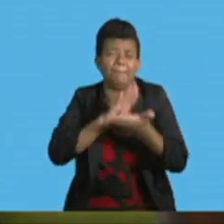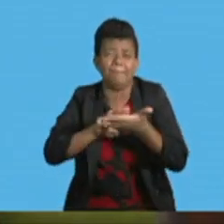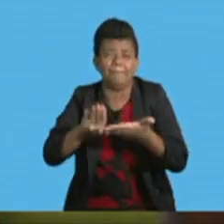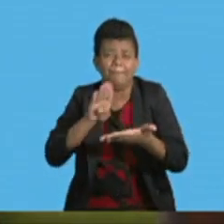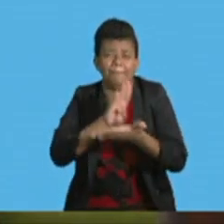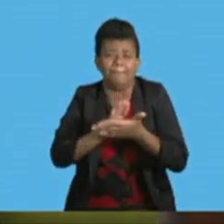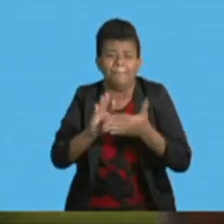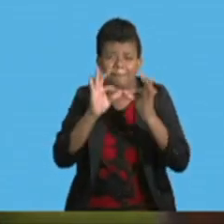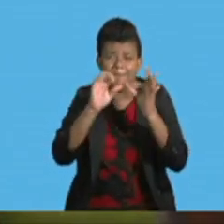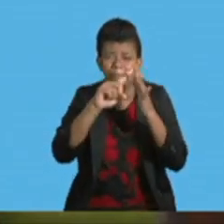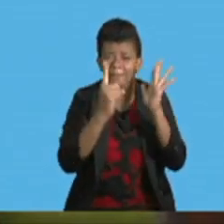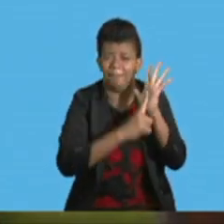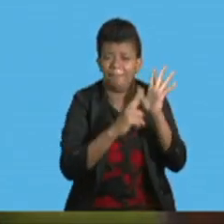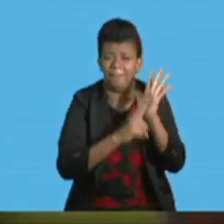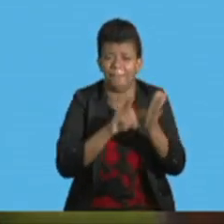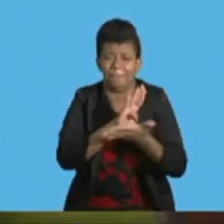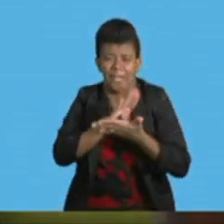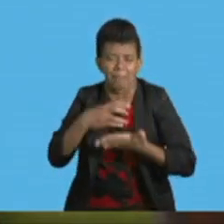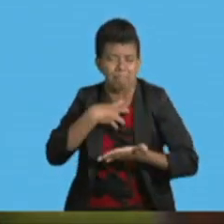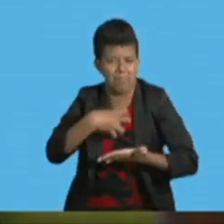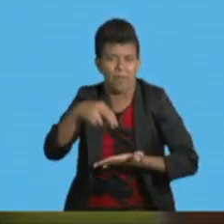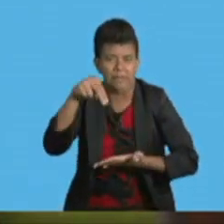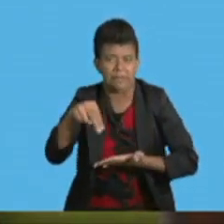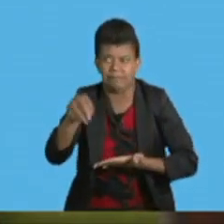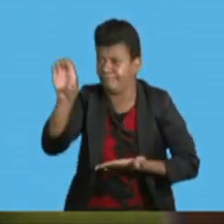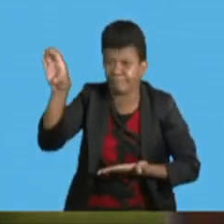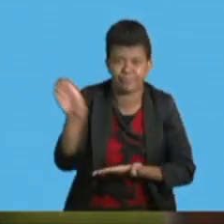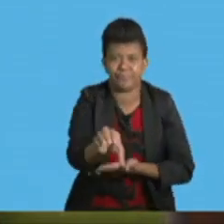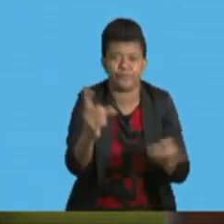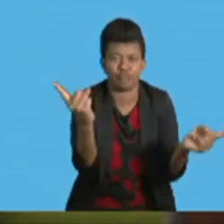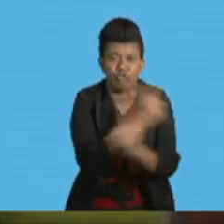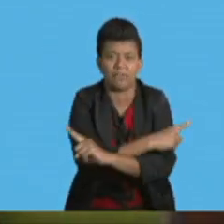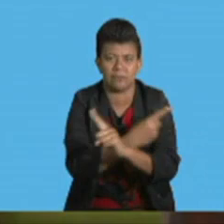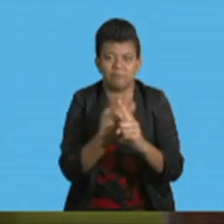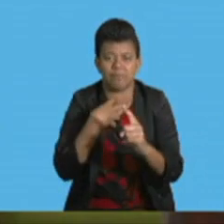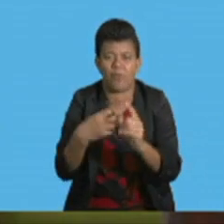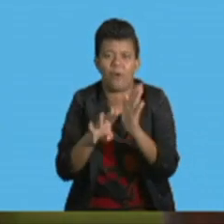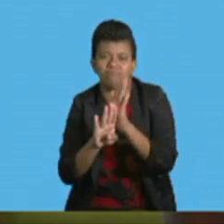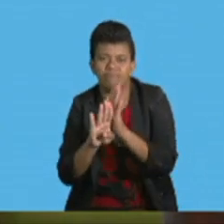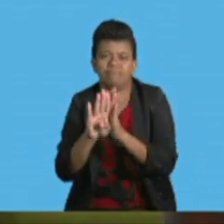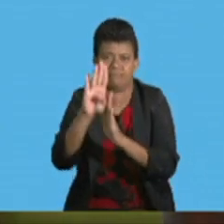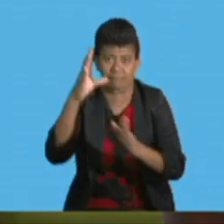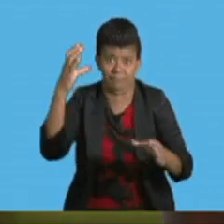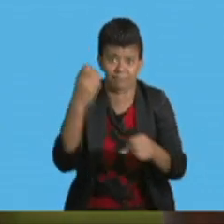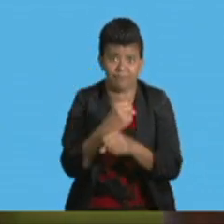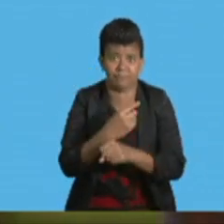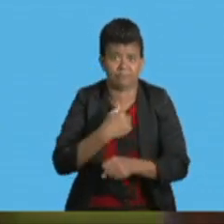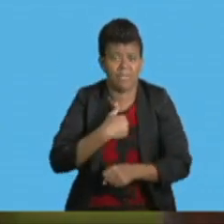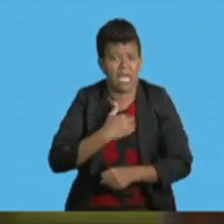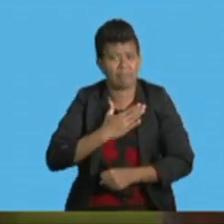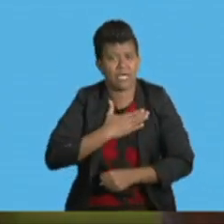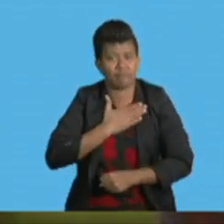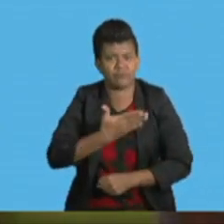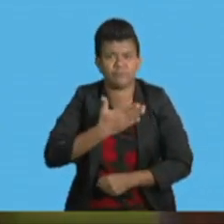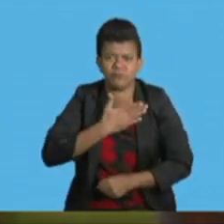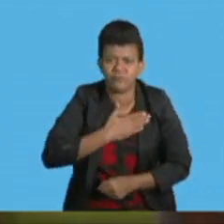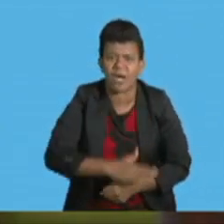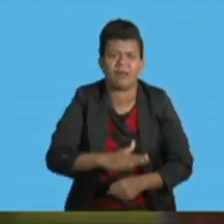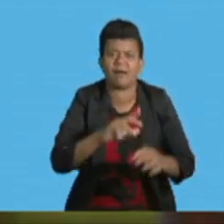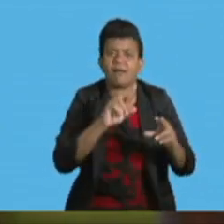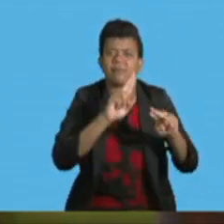this PDP. Mr. Speaker, sir, to conclude, it's in our best interest of the government and EFL to carry out the